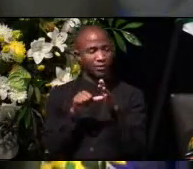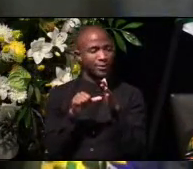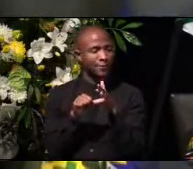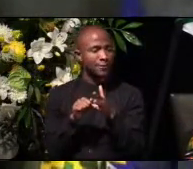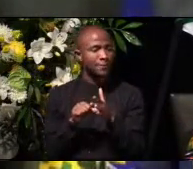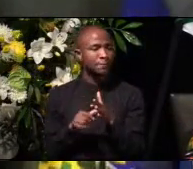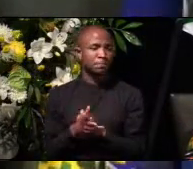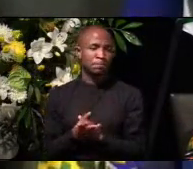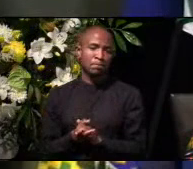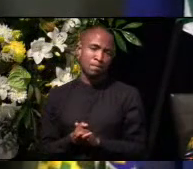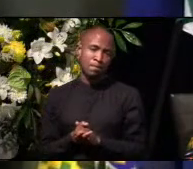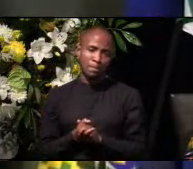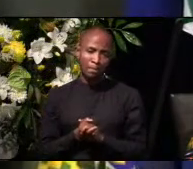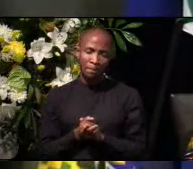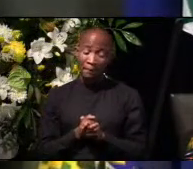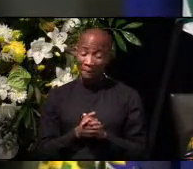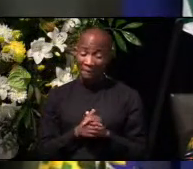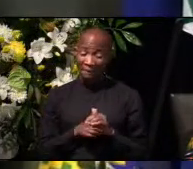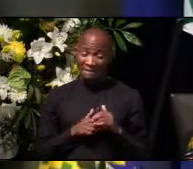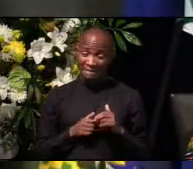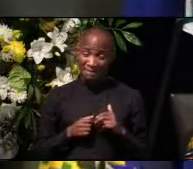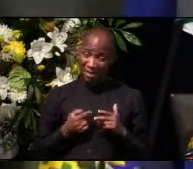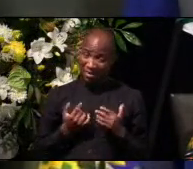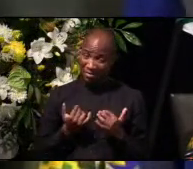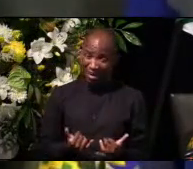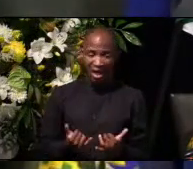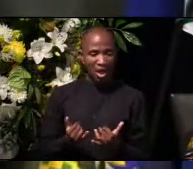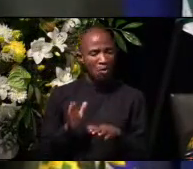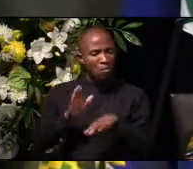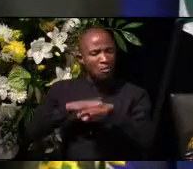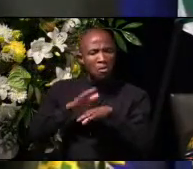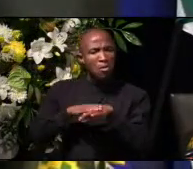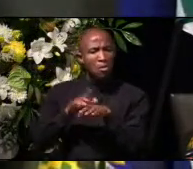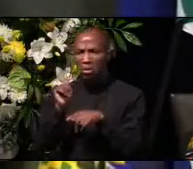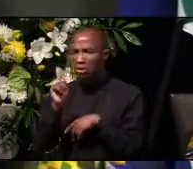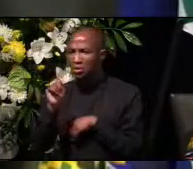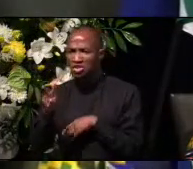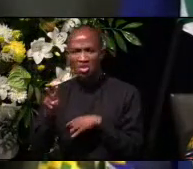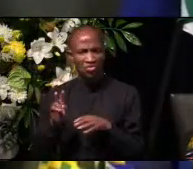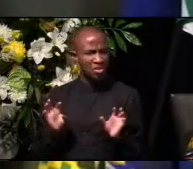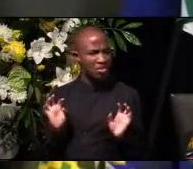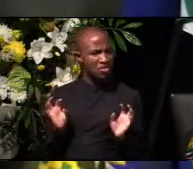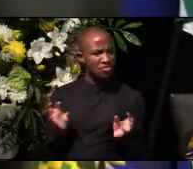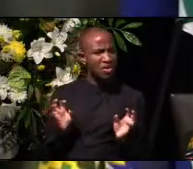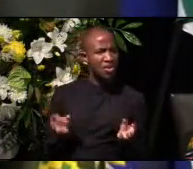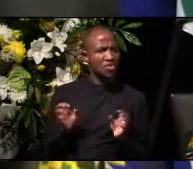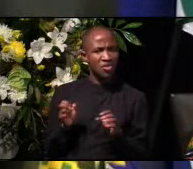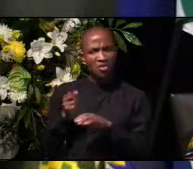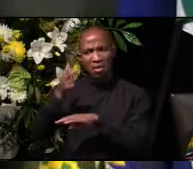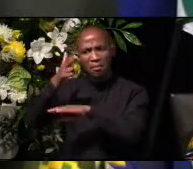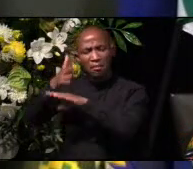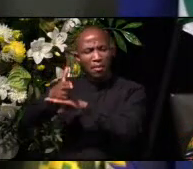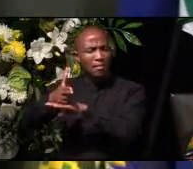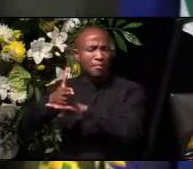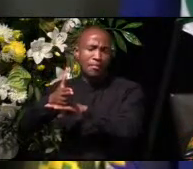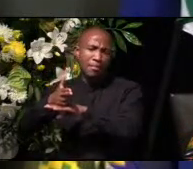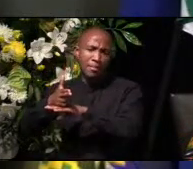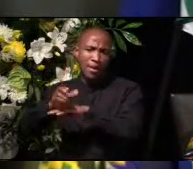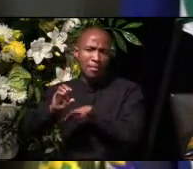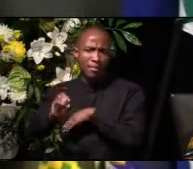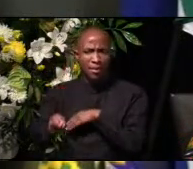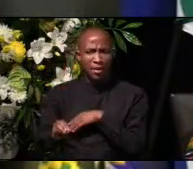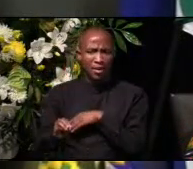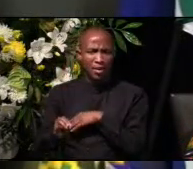then a matter which is very much in the news at the moment and that's the reform of the electoral system the introduction of